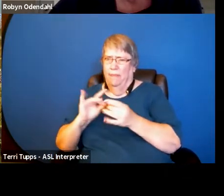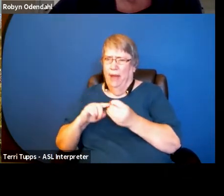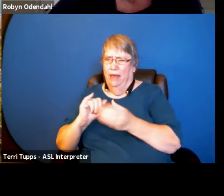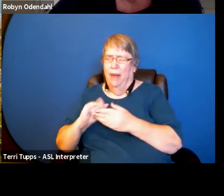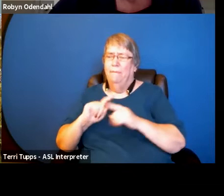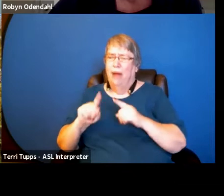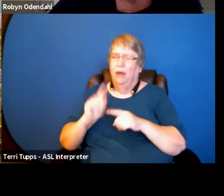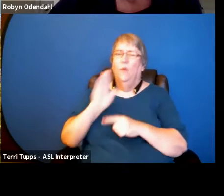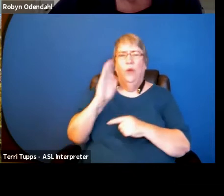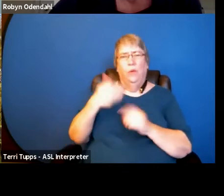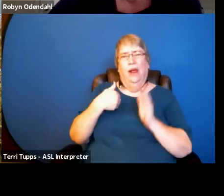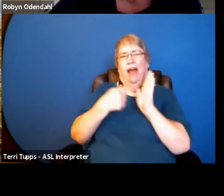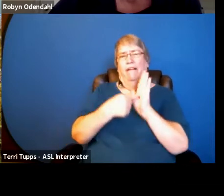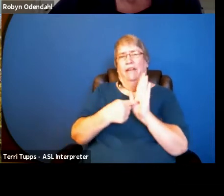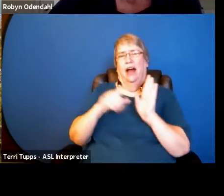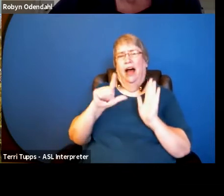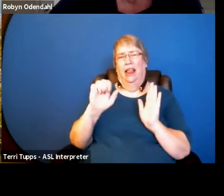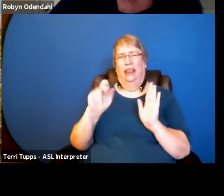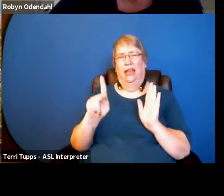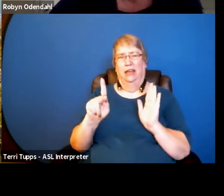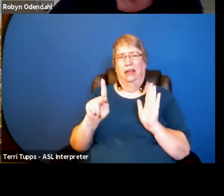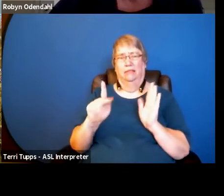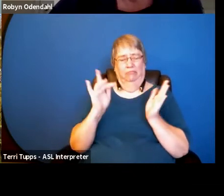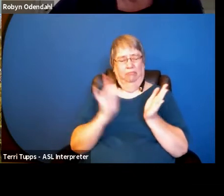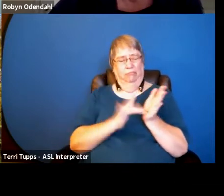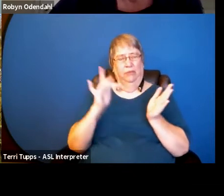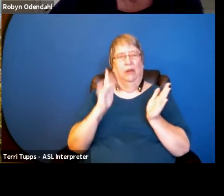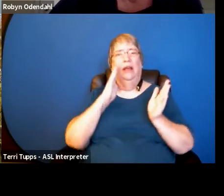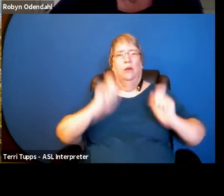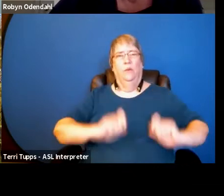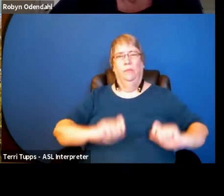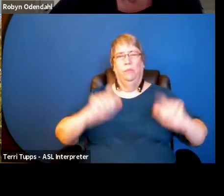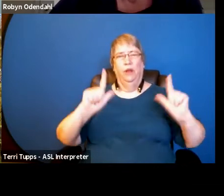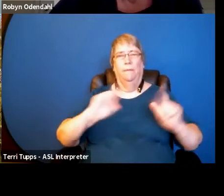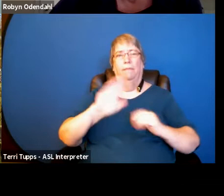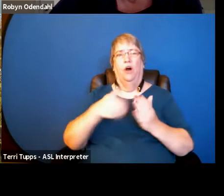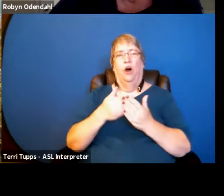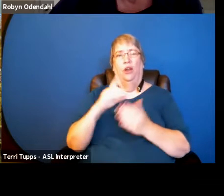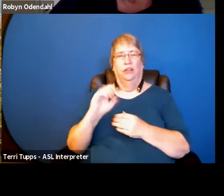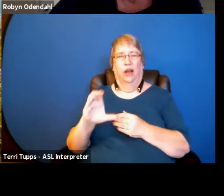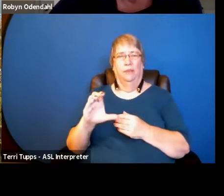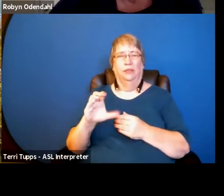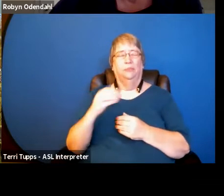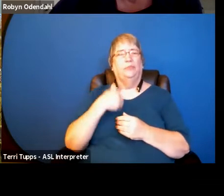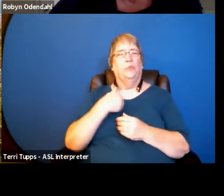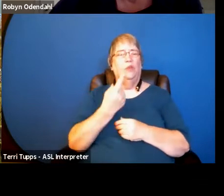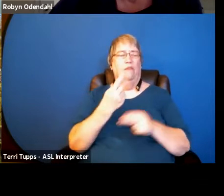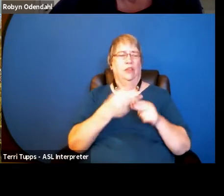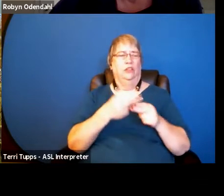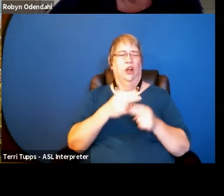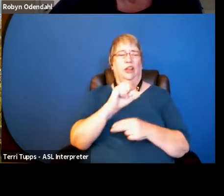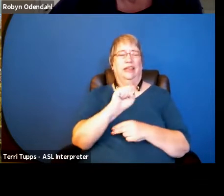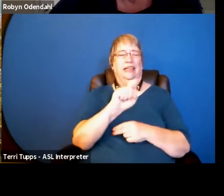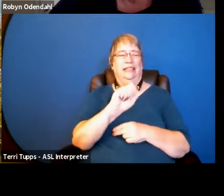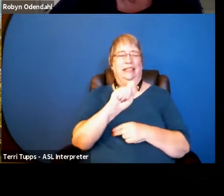where you can find all of the documents. There's a document called The State of the State that presents sort of an